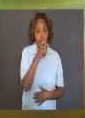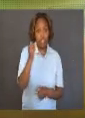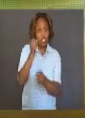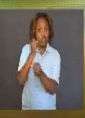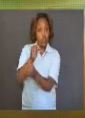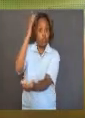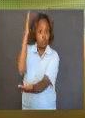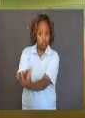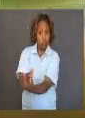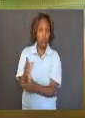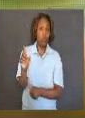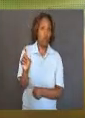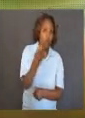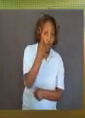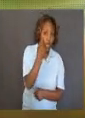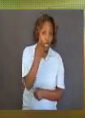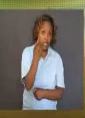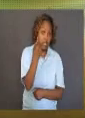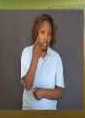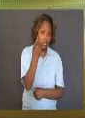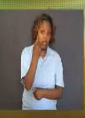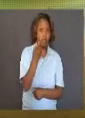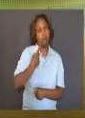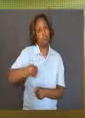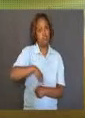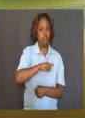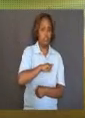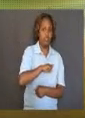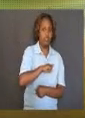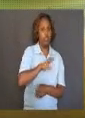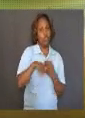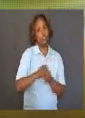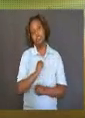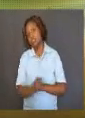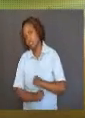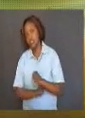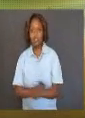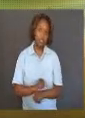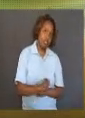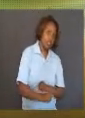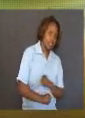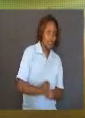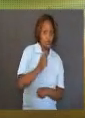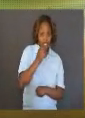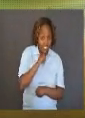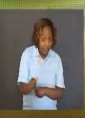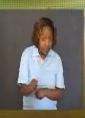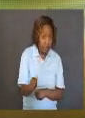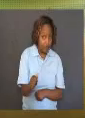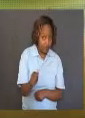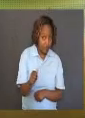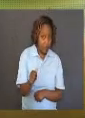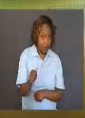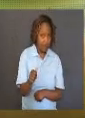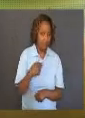from doing their job, we would all be in trouble, would we not?